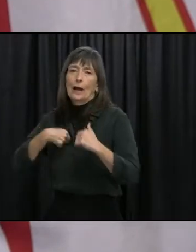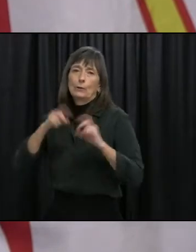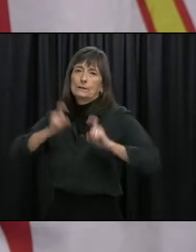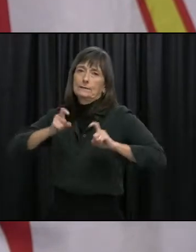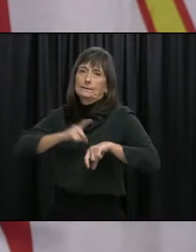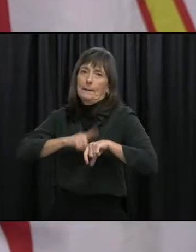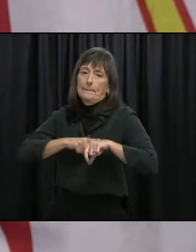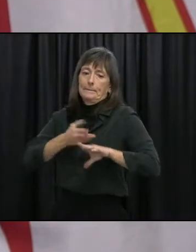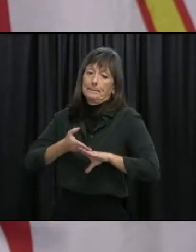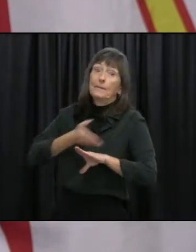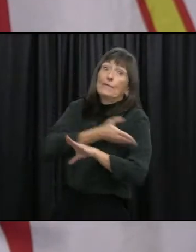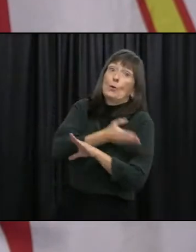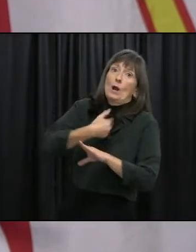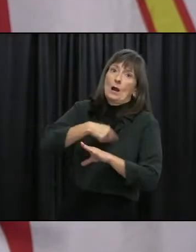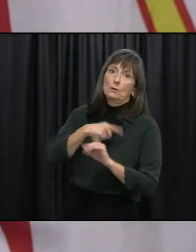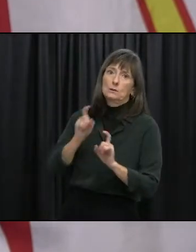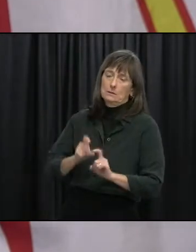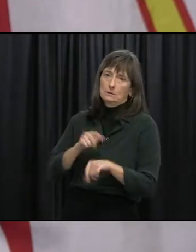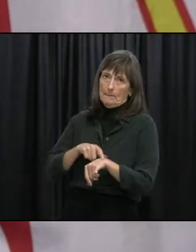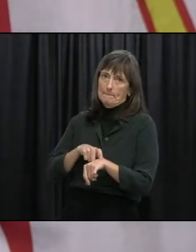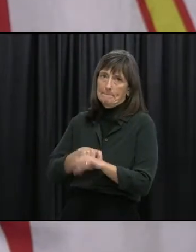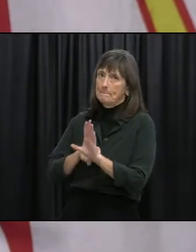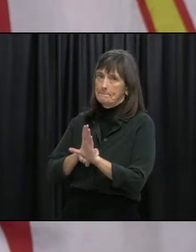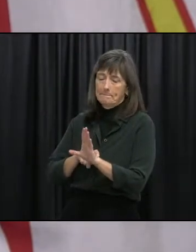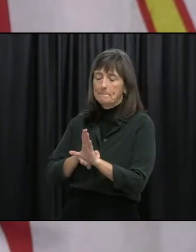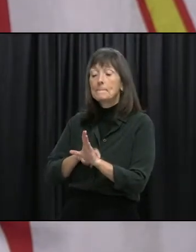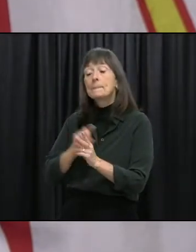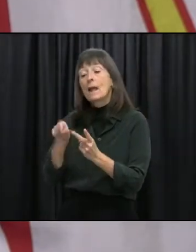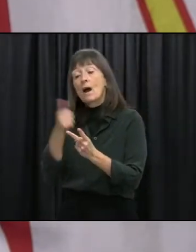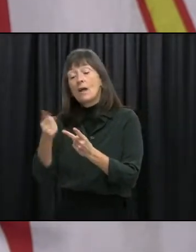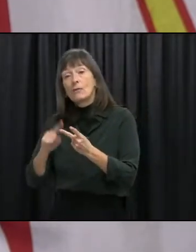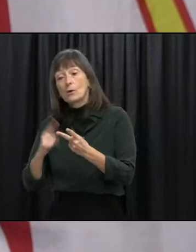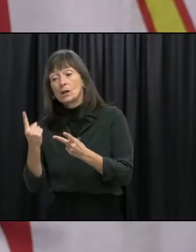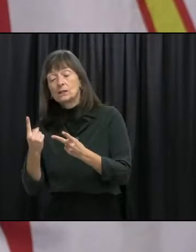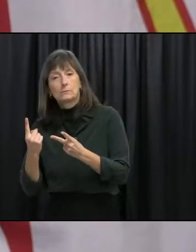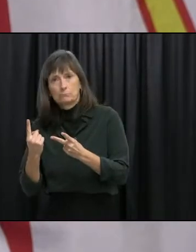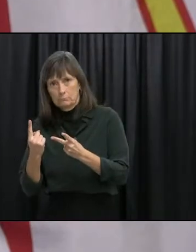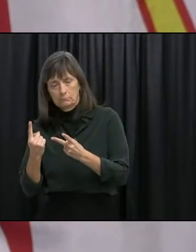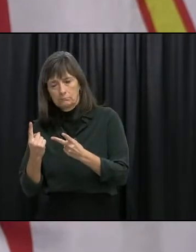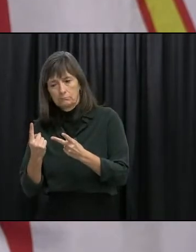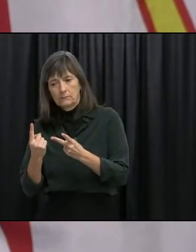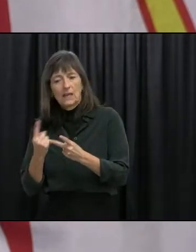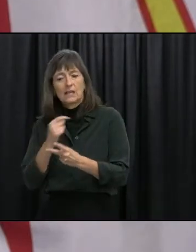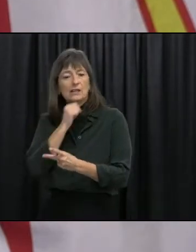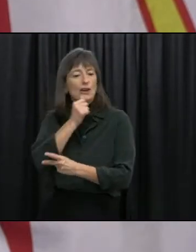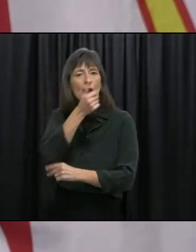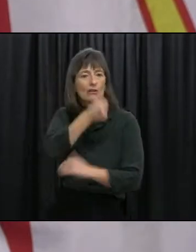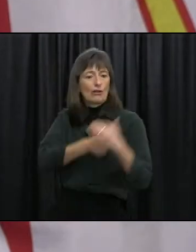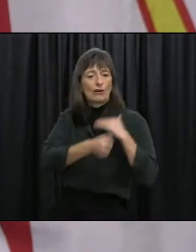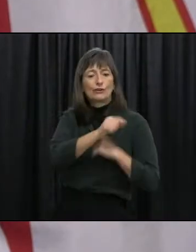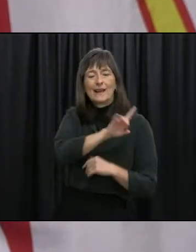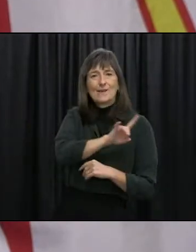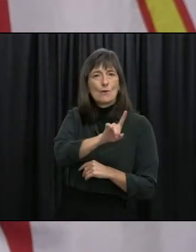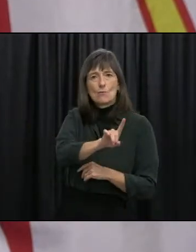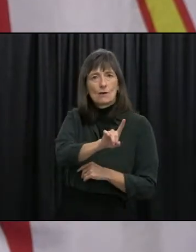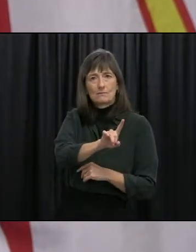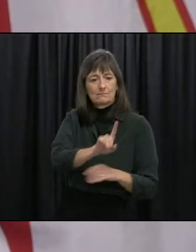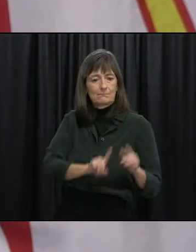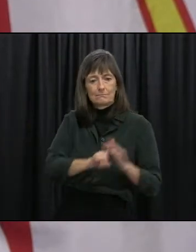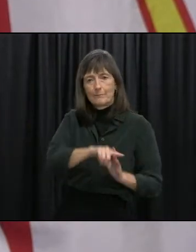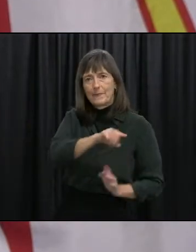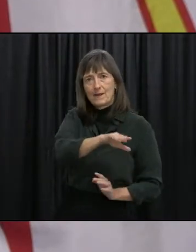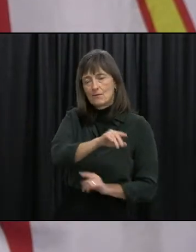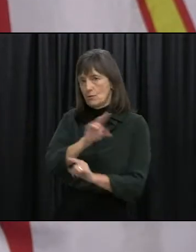tested before the study period occurred, and the other one was not identified in that 811 data. So they